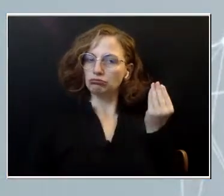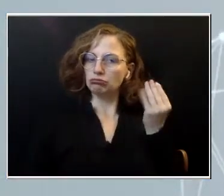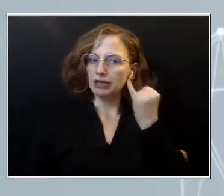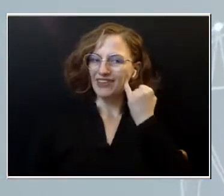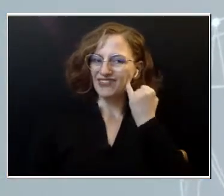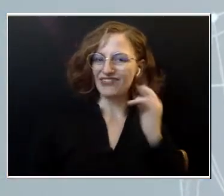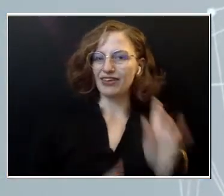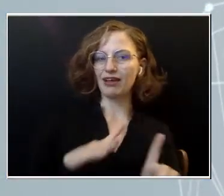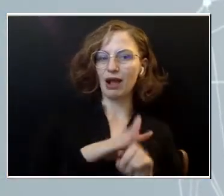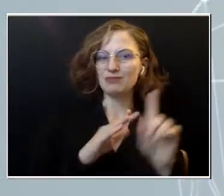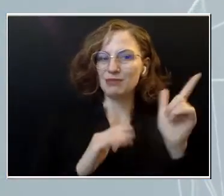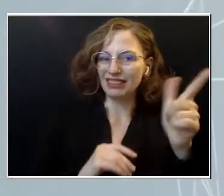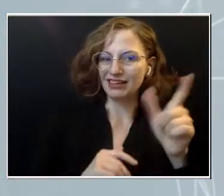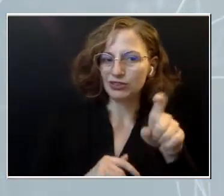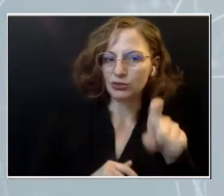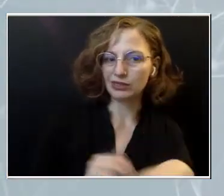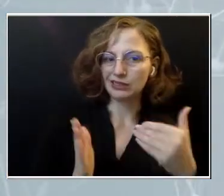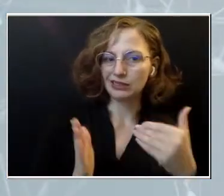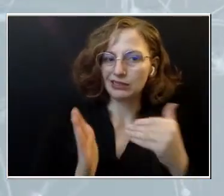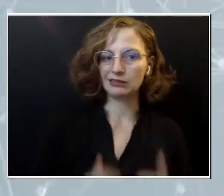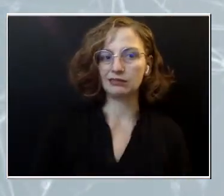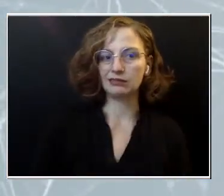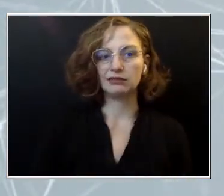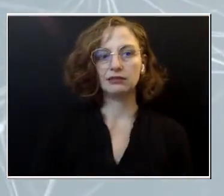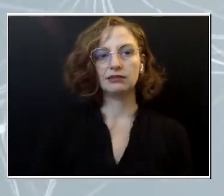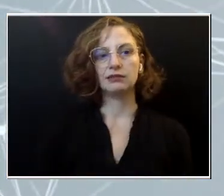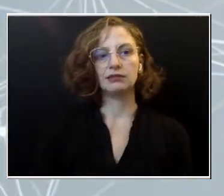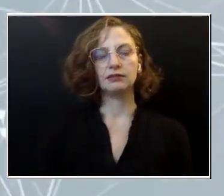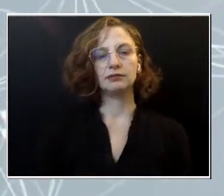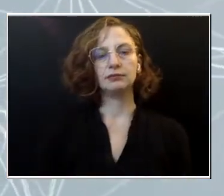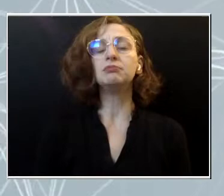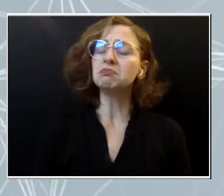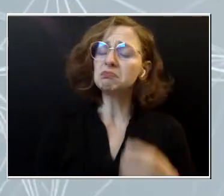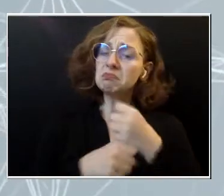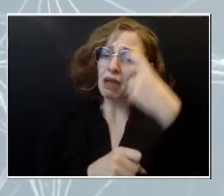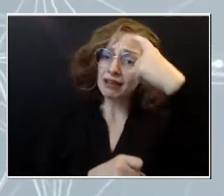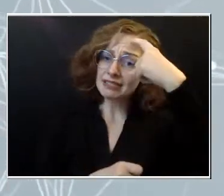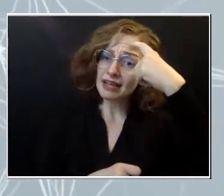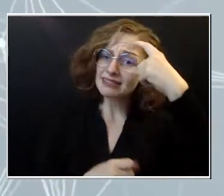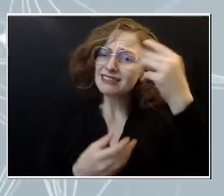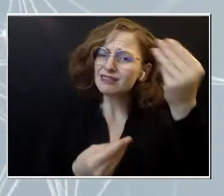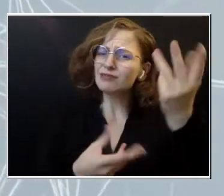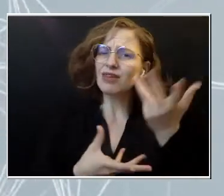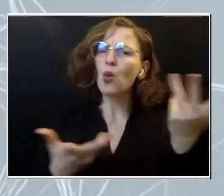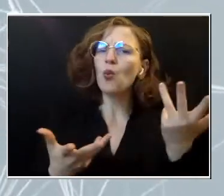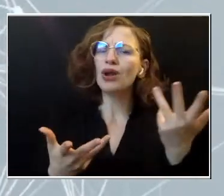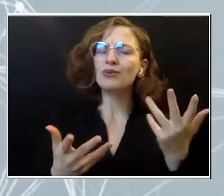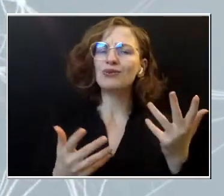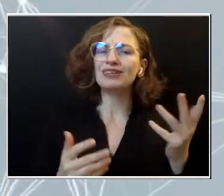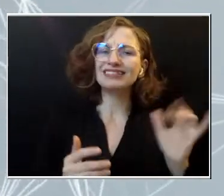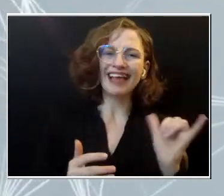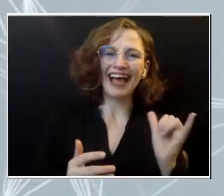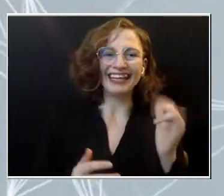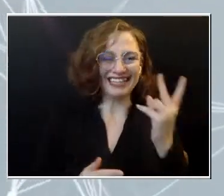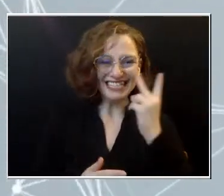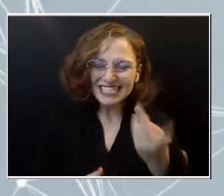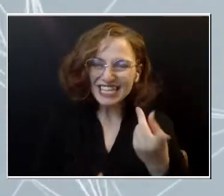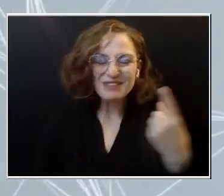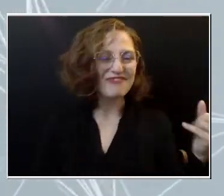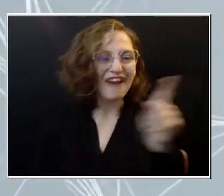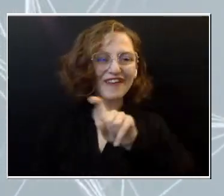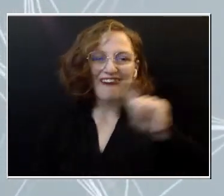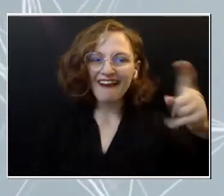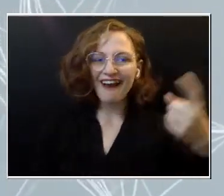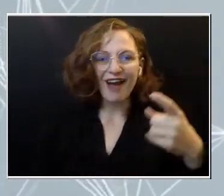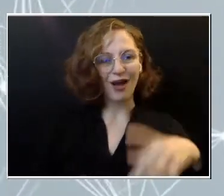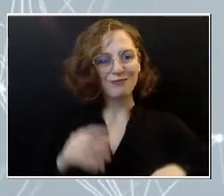Yeah, that makes sense. Tell us a little bit about what it was like, seeing him run around and picking up things and showing you stuff. What was it like to